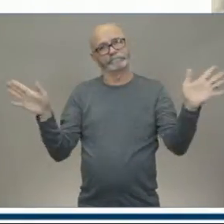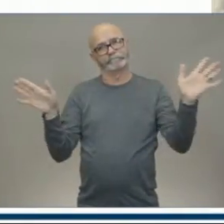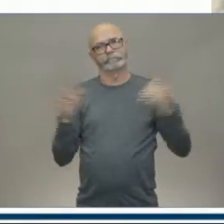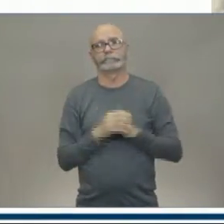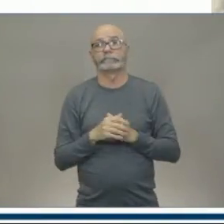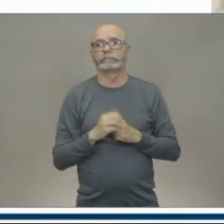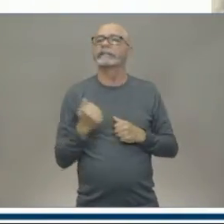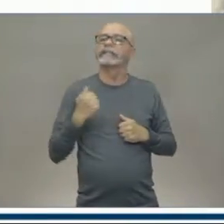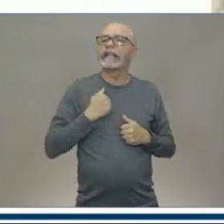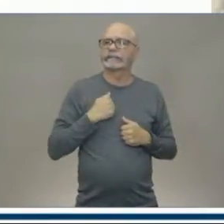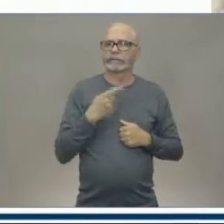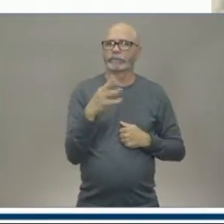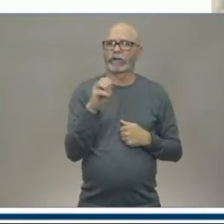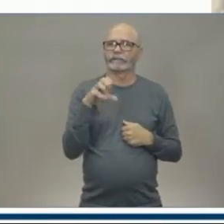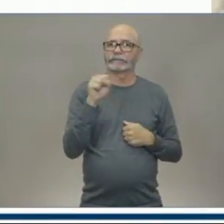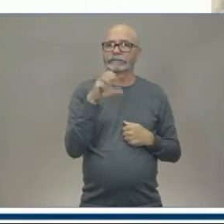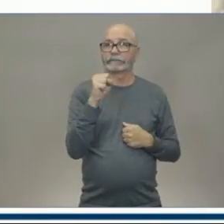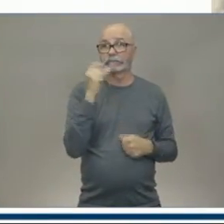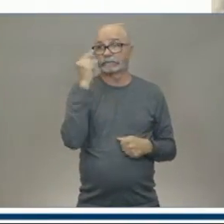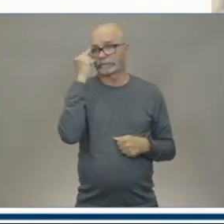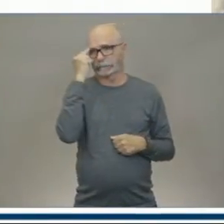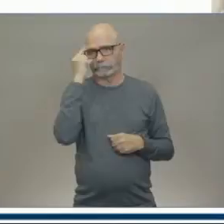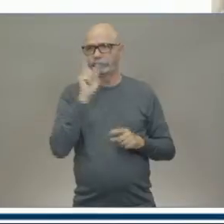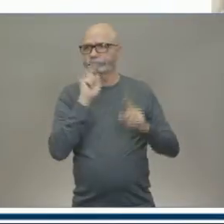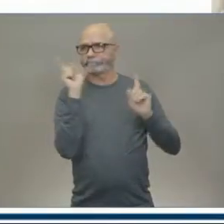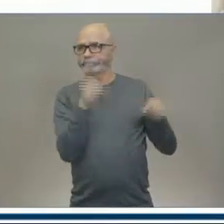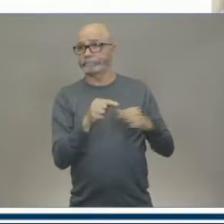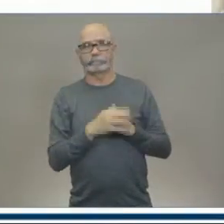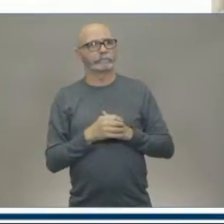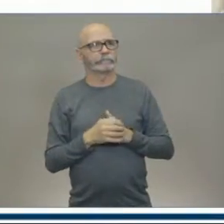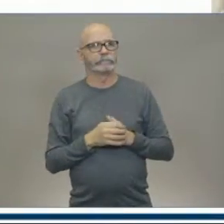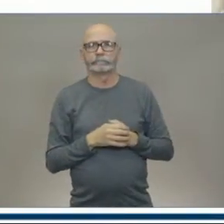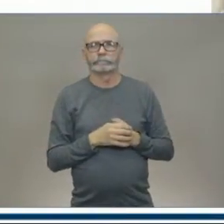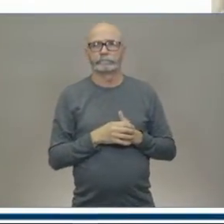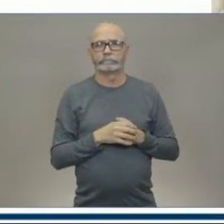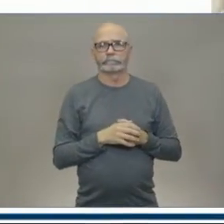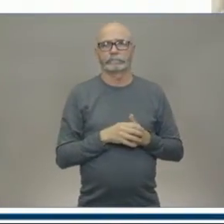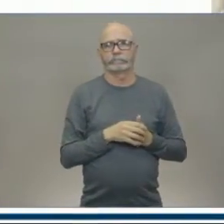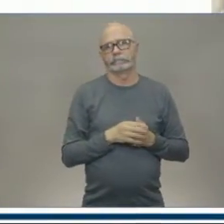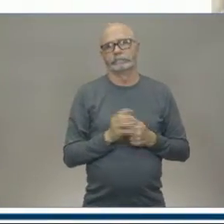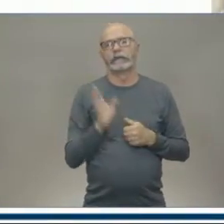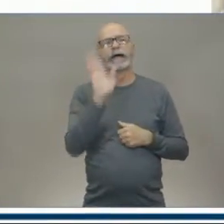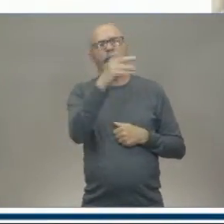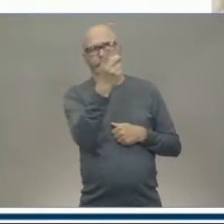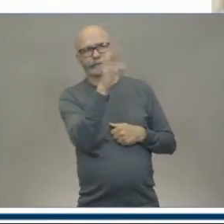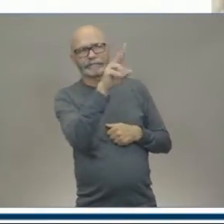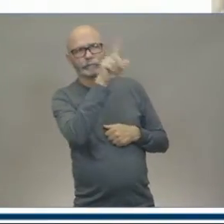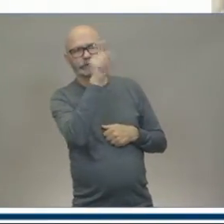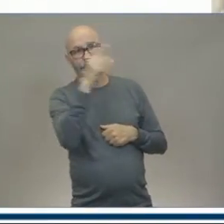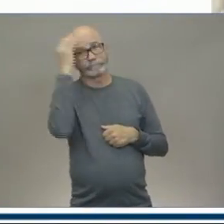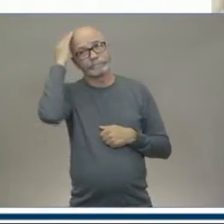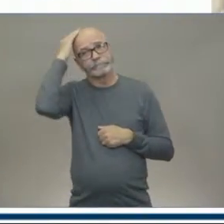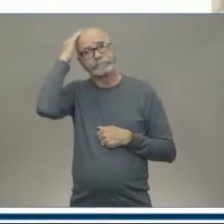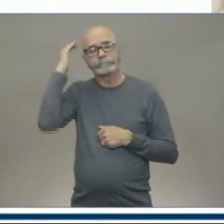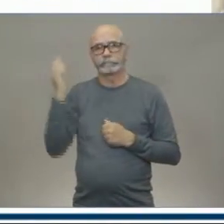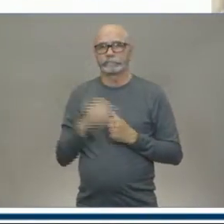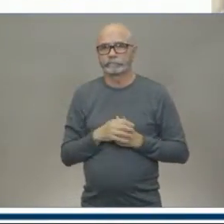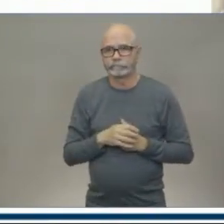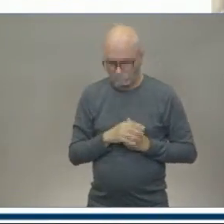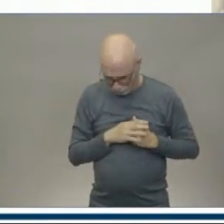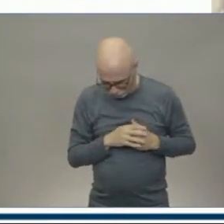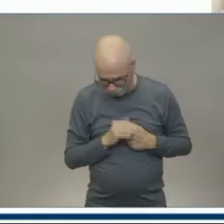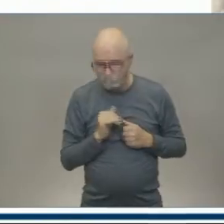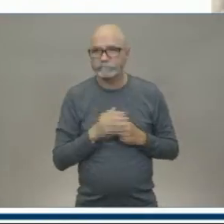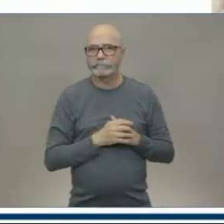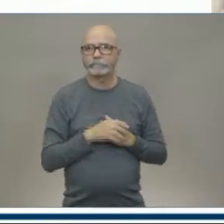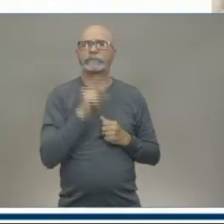Yes, Dr. Strang, I'm wondering about the measures in HRM and why you wouldn't extend it to the entirety of